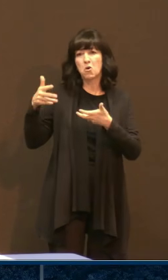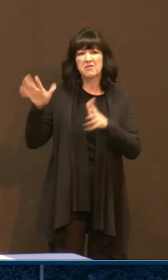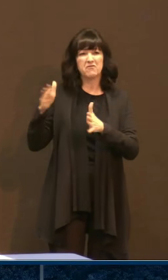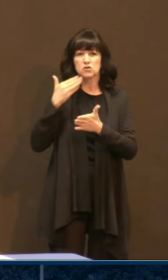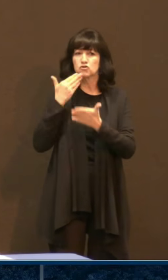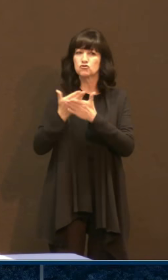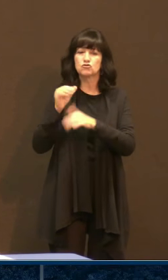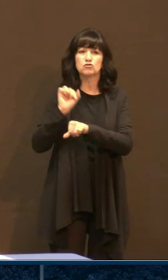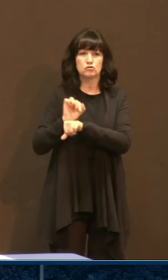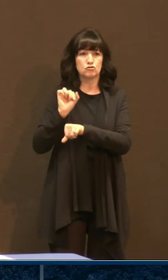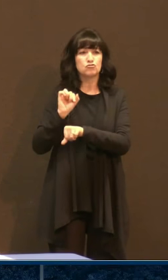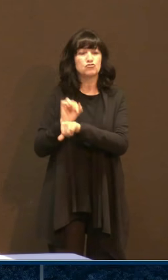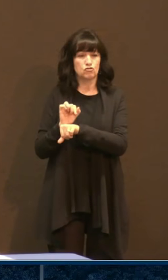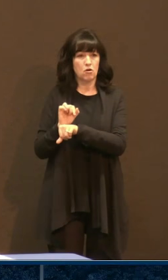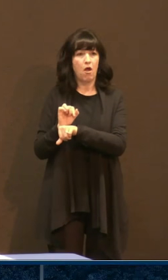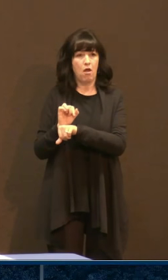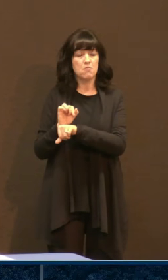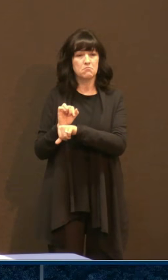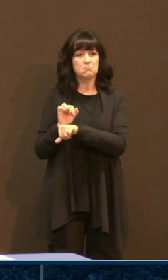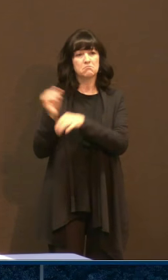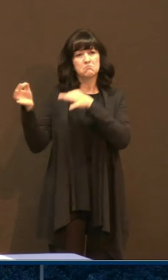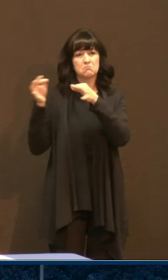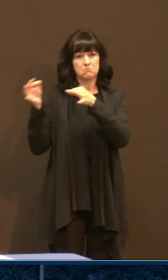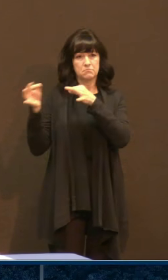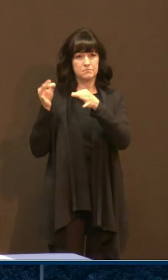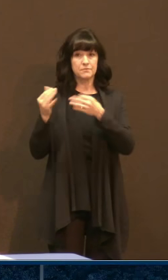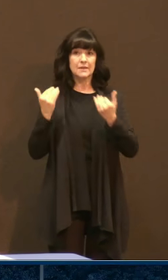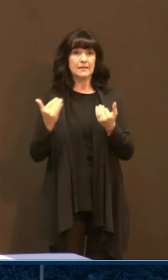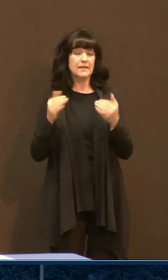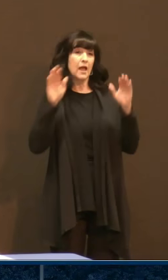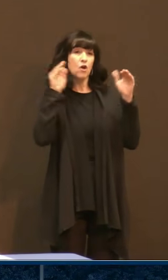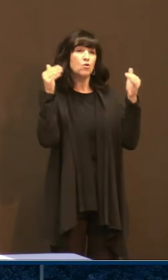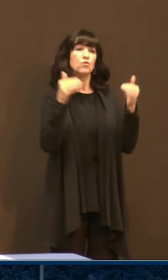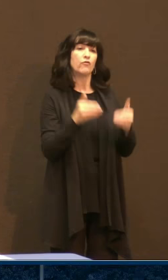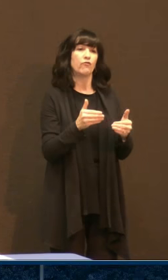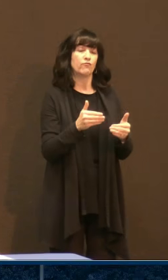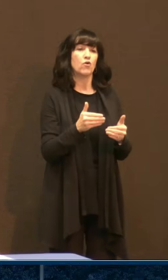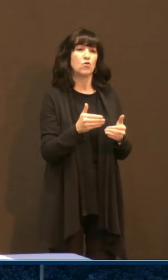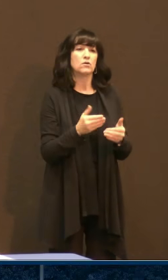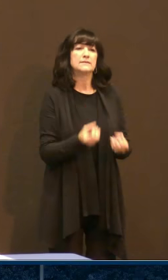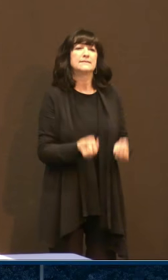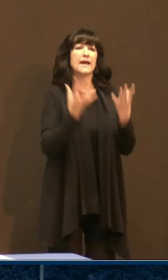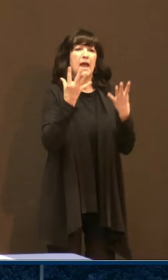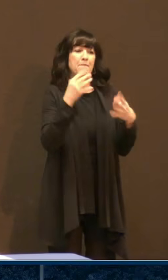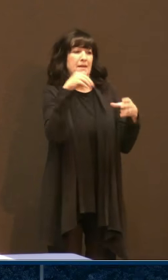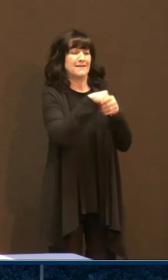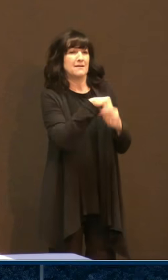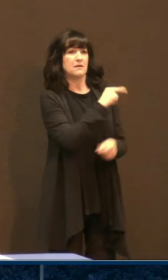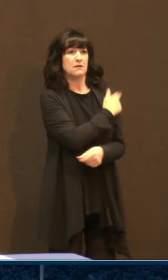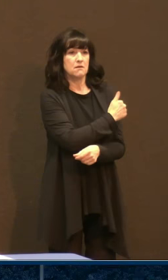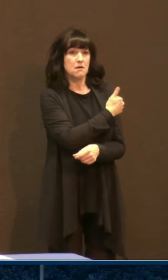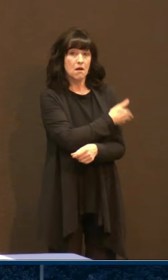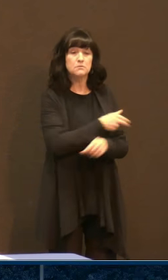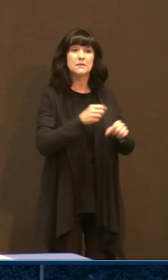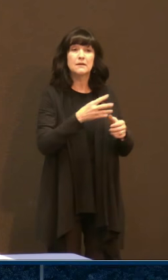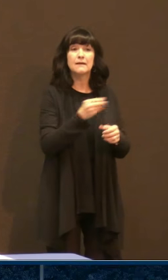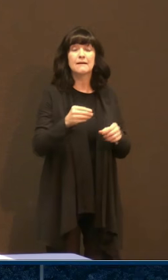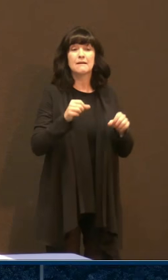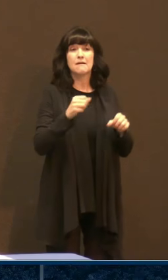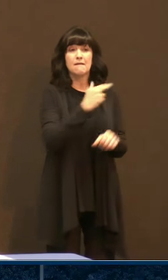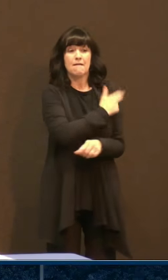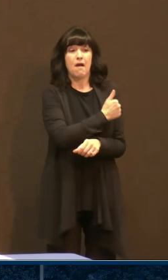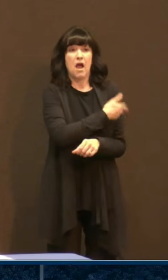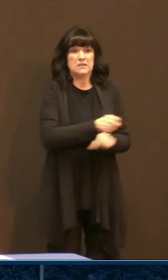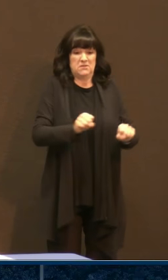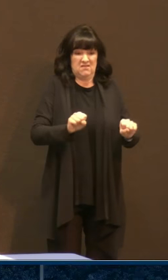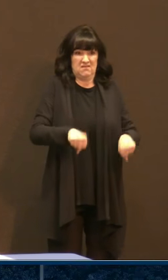also talk about hospital capacity. And that is something that we probably has one of the true and the quickest turnarounds that we could